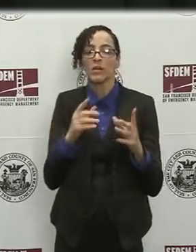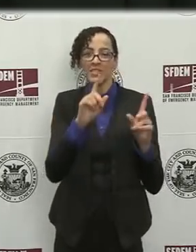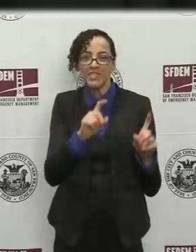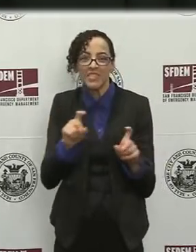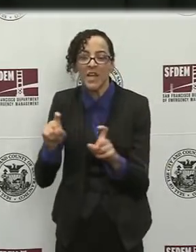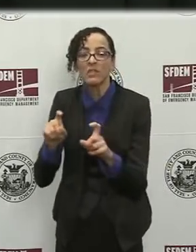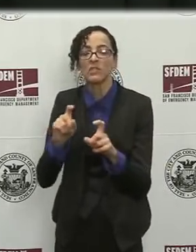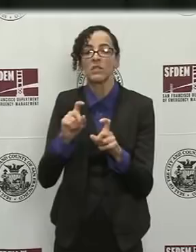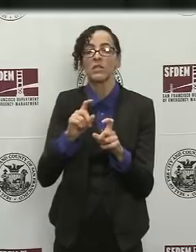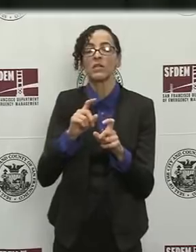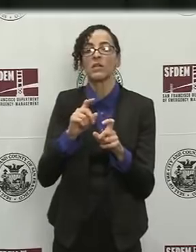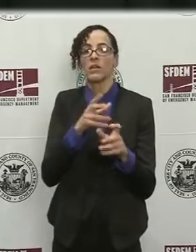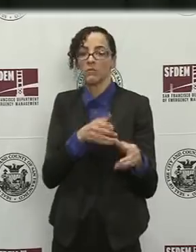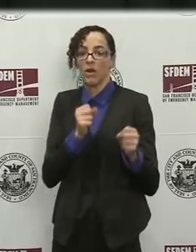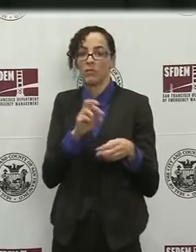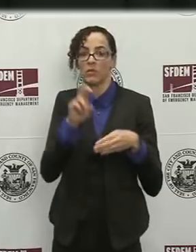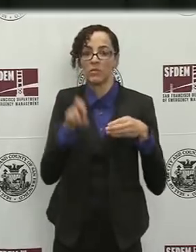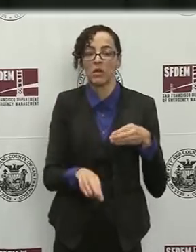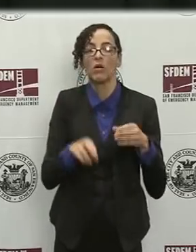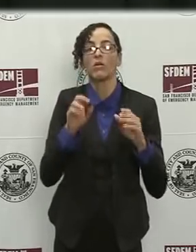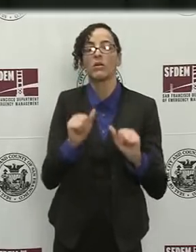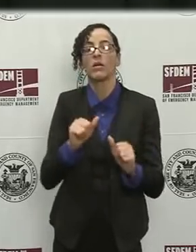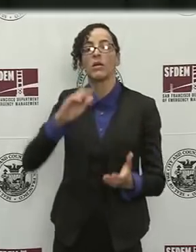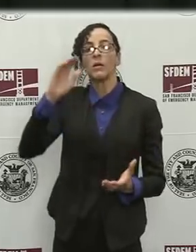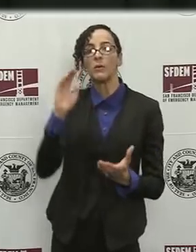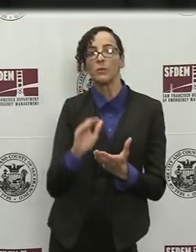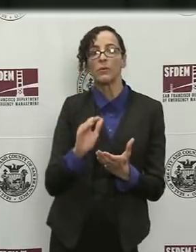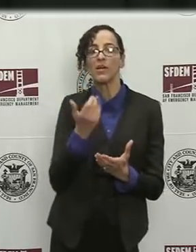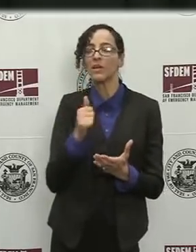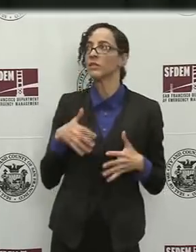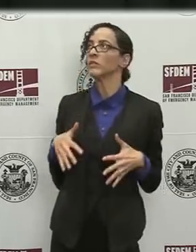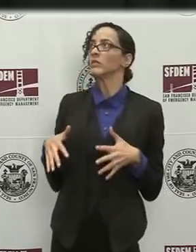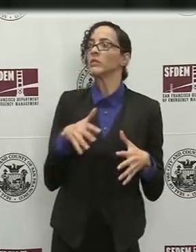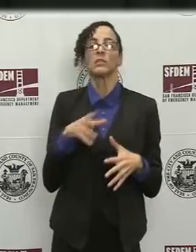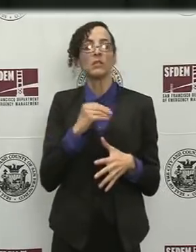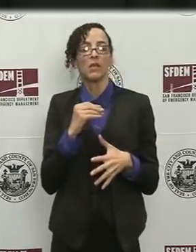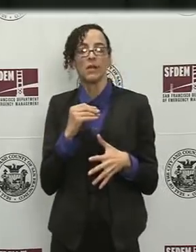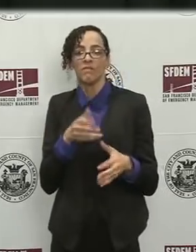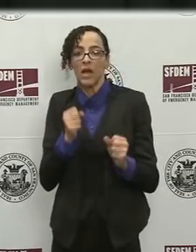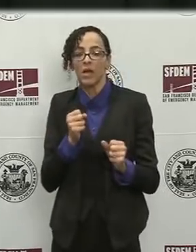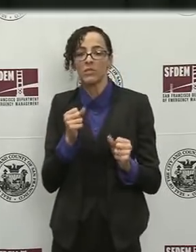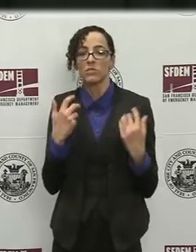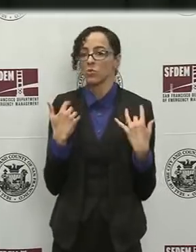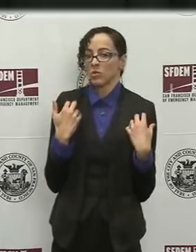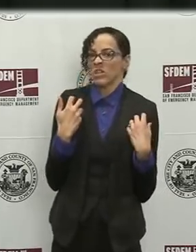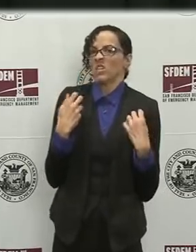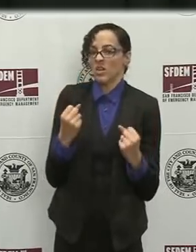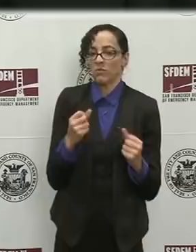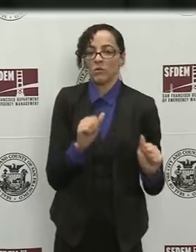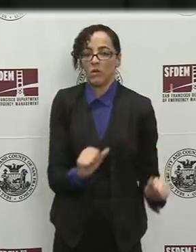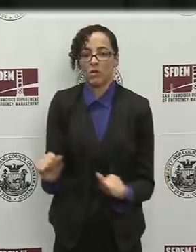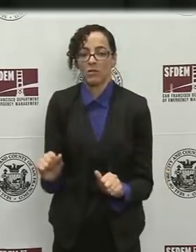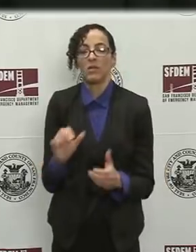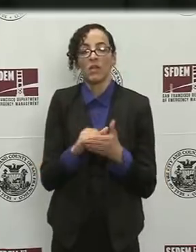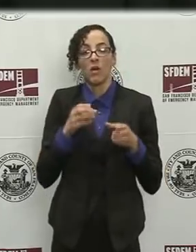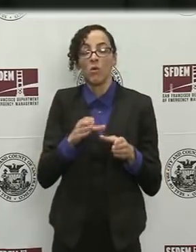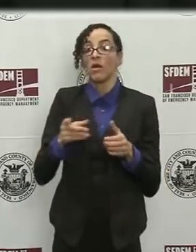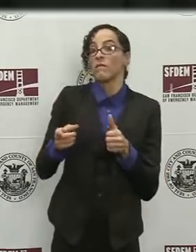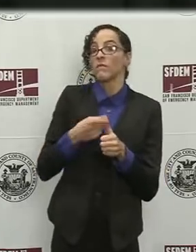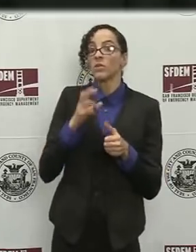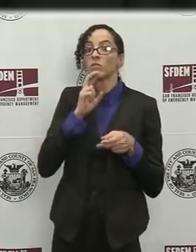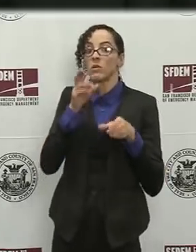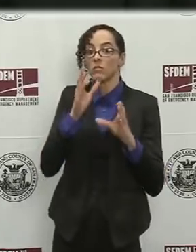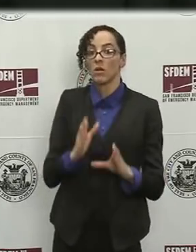answer uncertainty, and speed their recovery so that these first responders can be with their families and continue